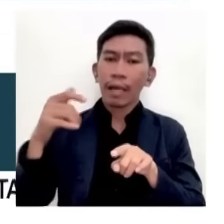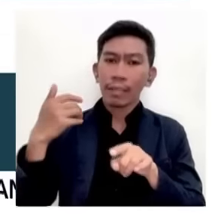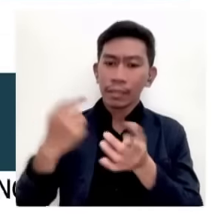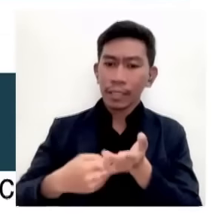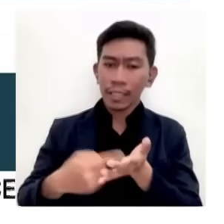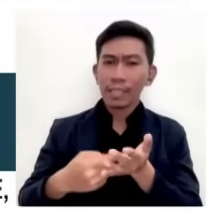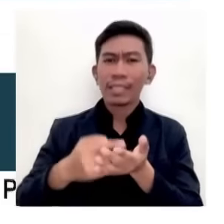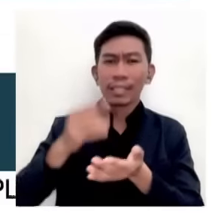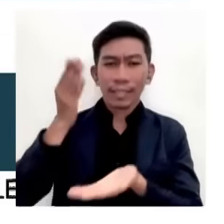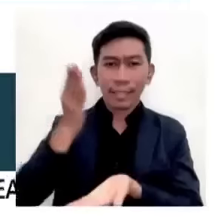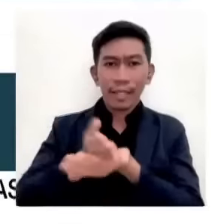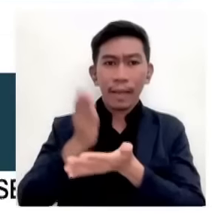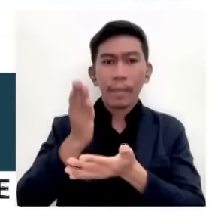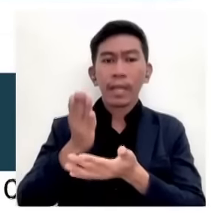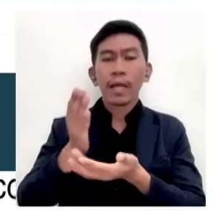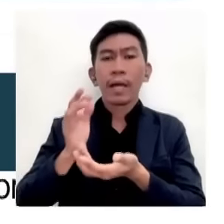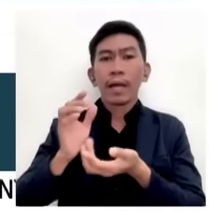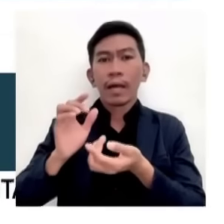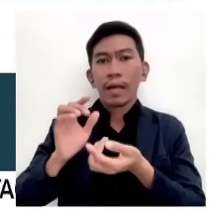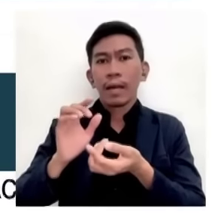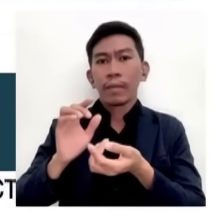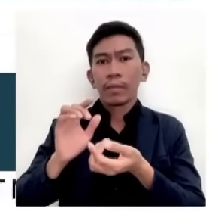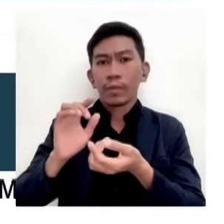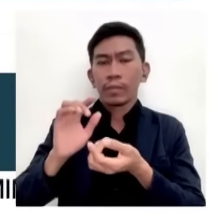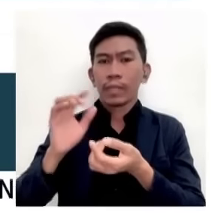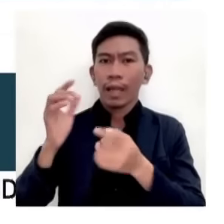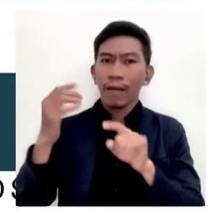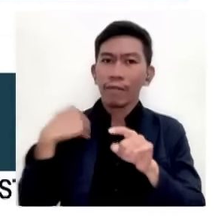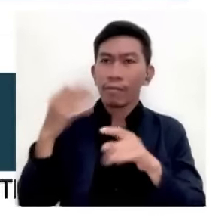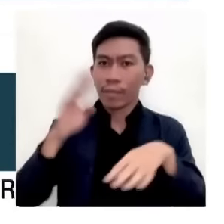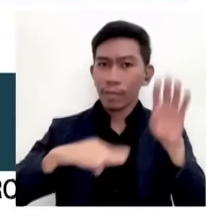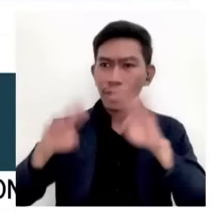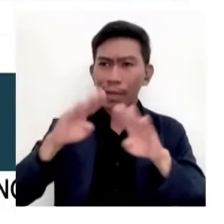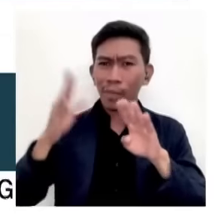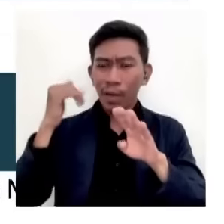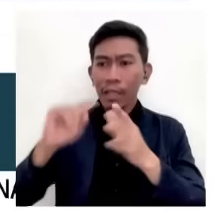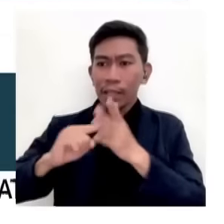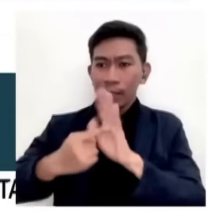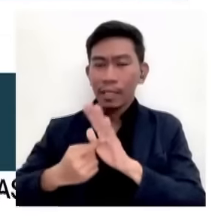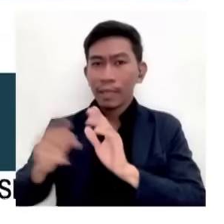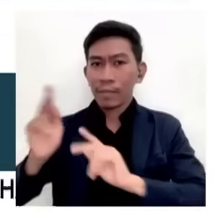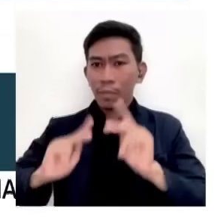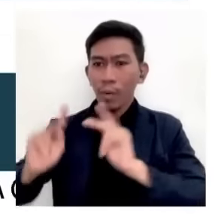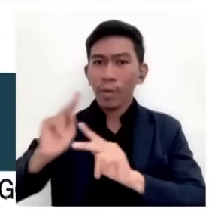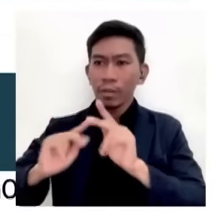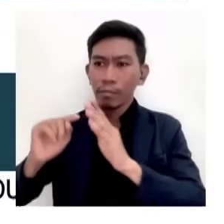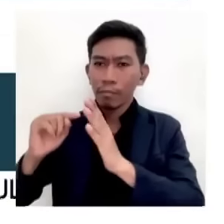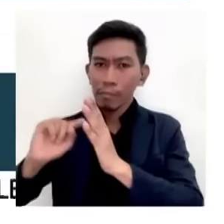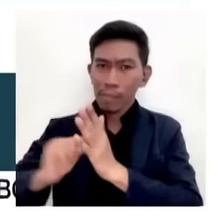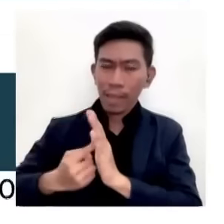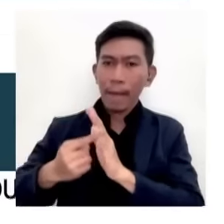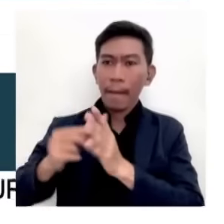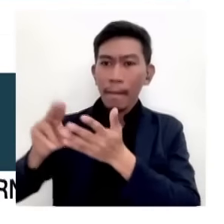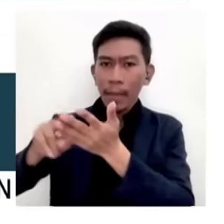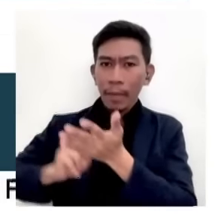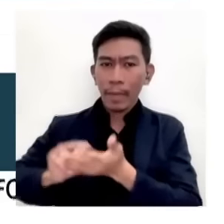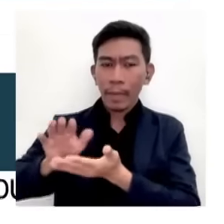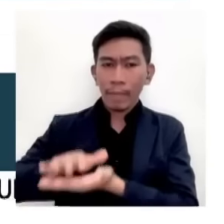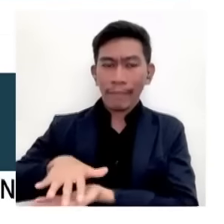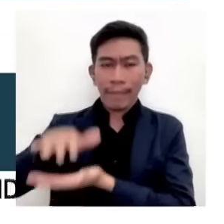by this People's Initiative drive. And it was already agreed upon that the Senate would pass